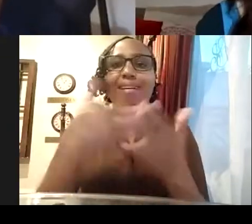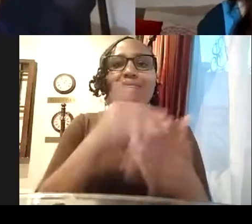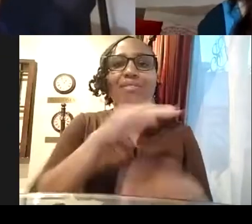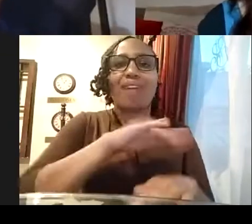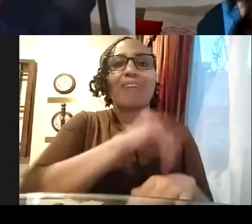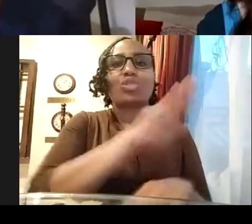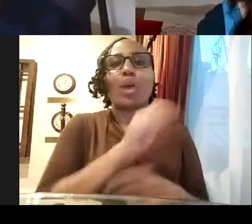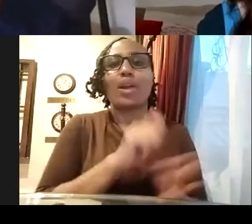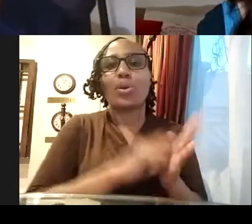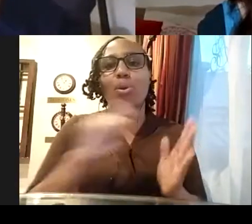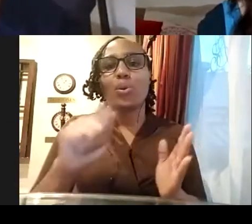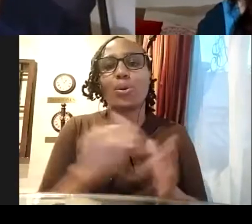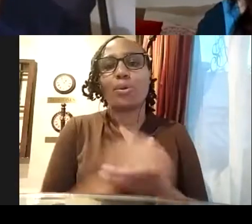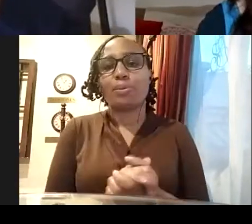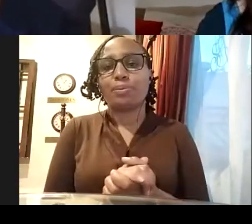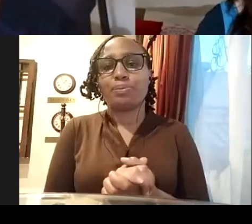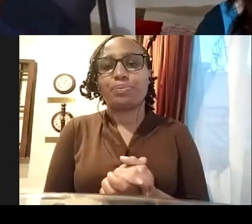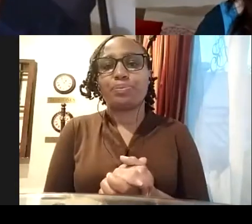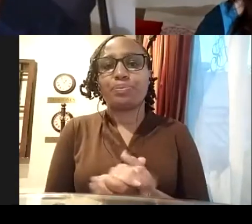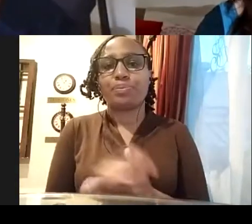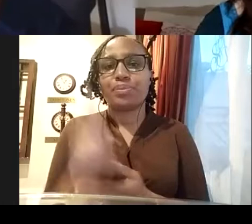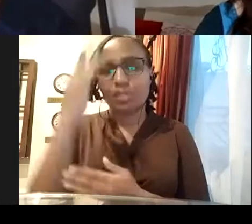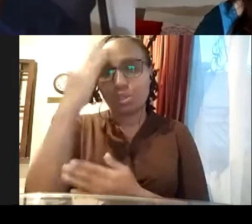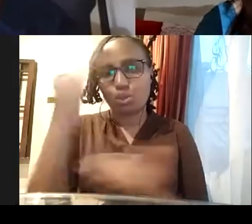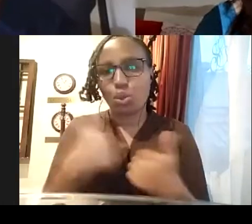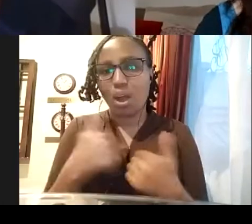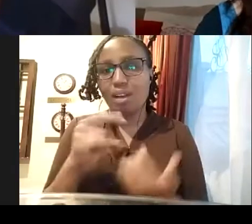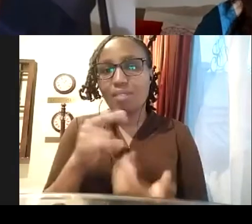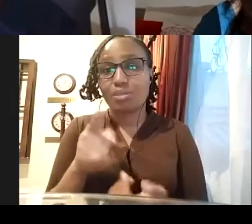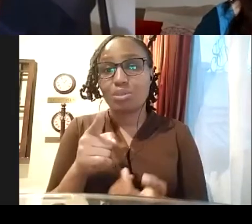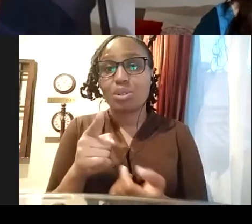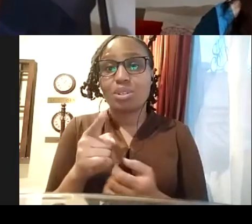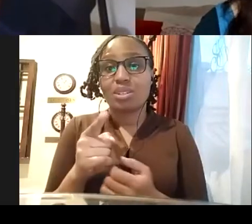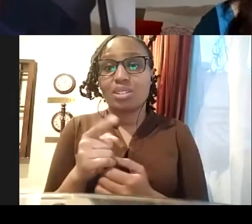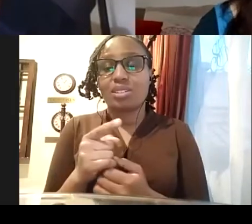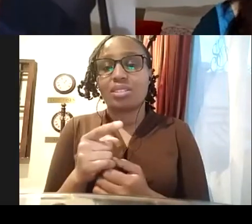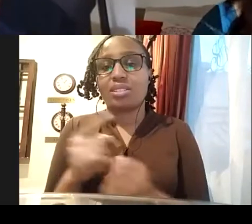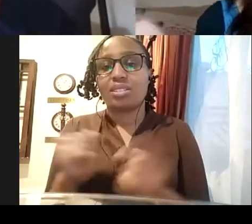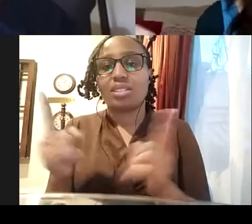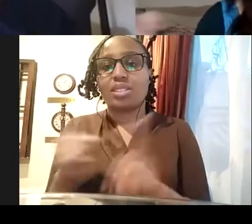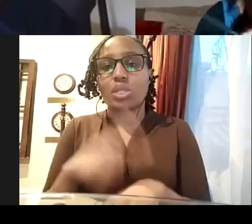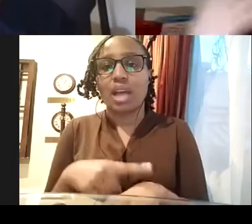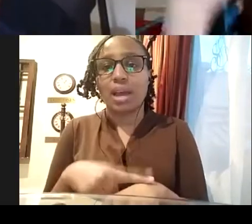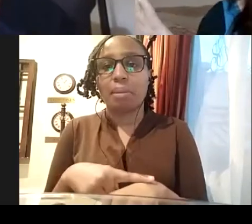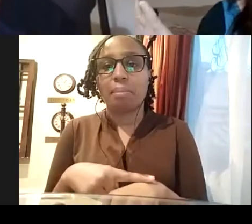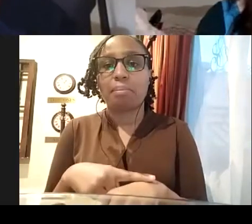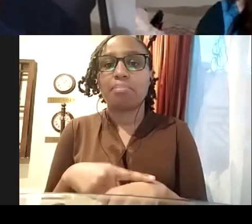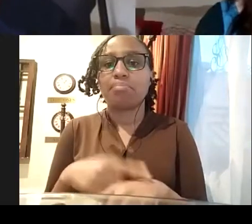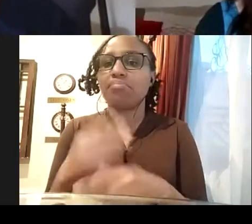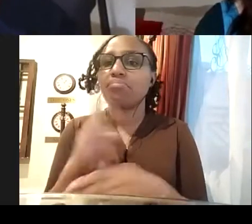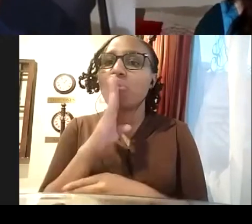We have certainly been delighted, to have your book in our library, and for it to have been borrowed and